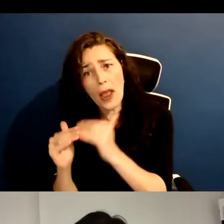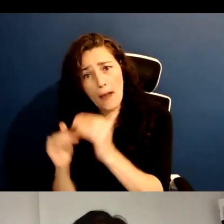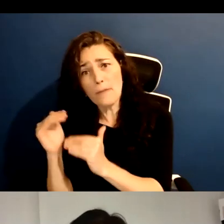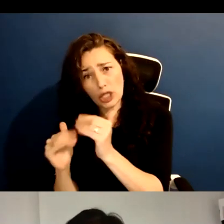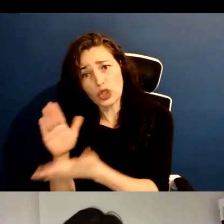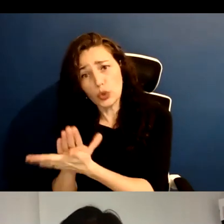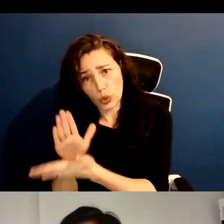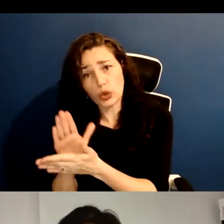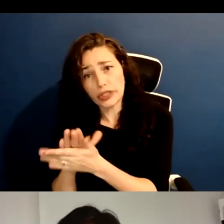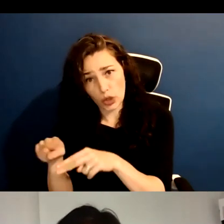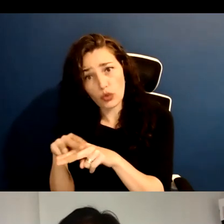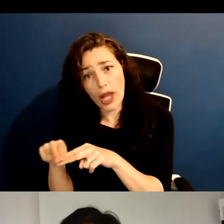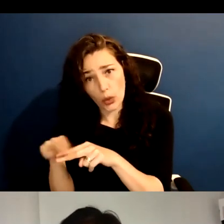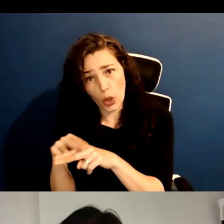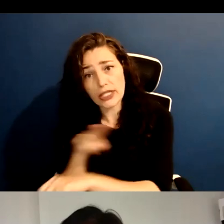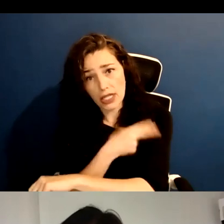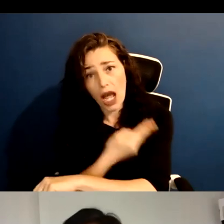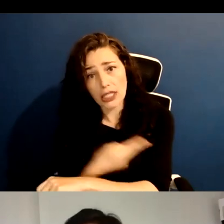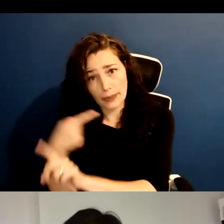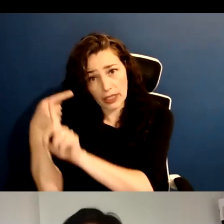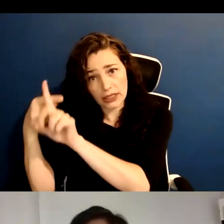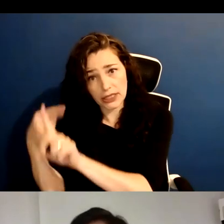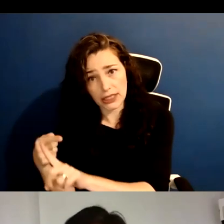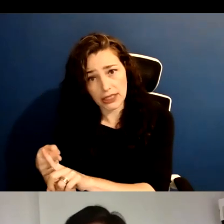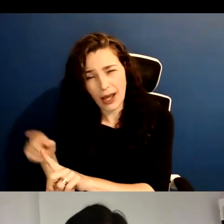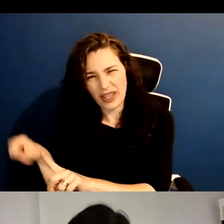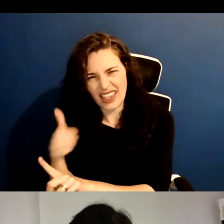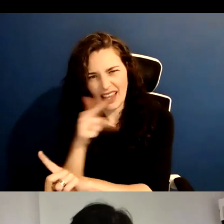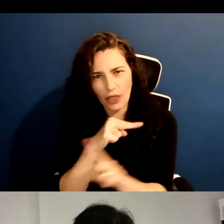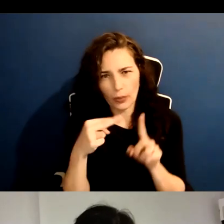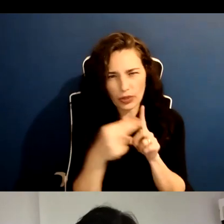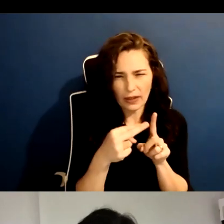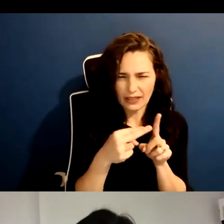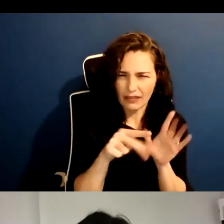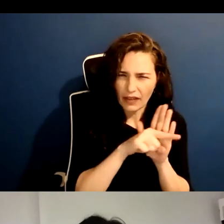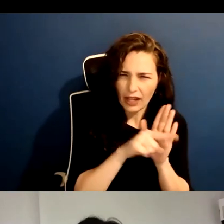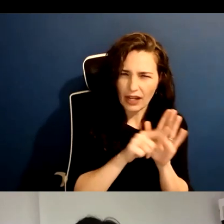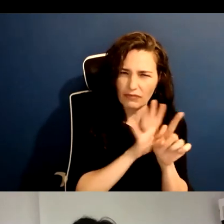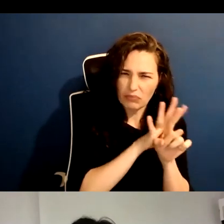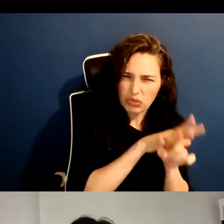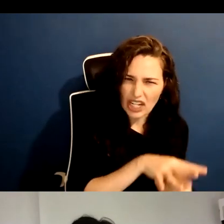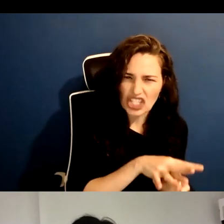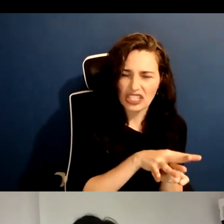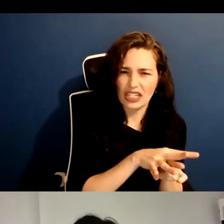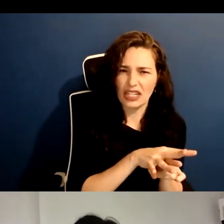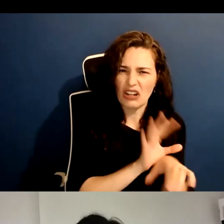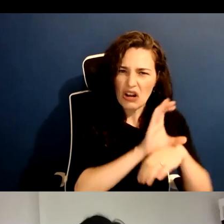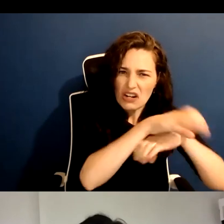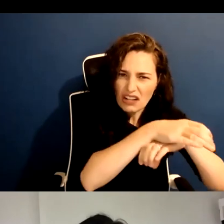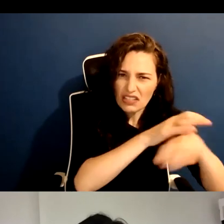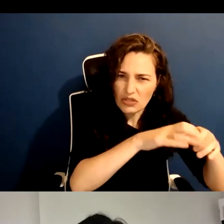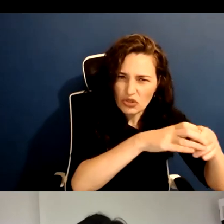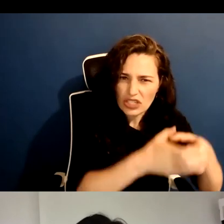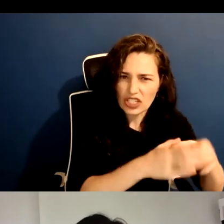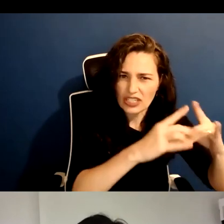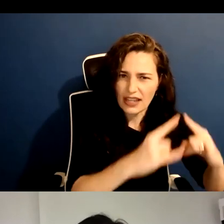this whole other side of torture and repression and all, you know, all of that I'd never heard of. And so was really